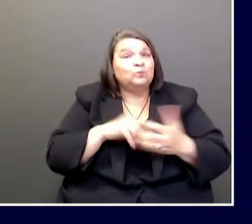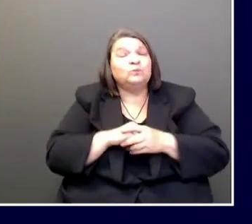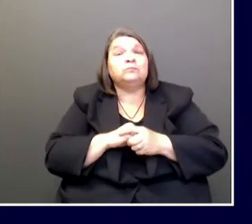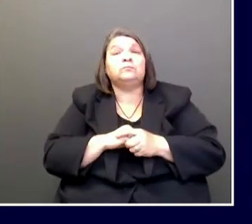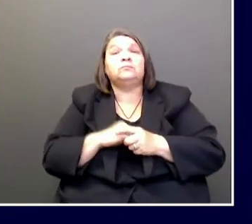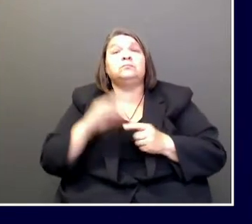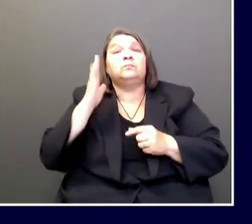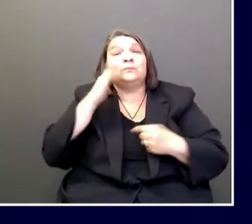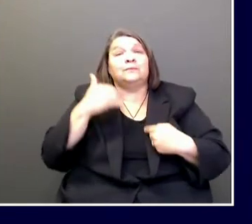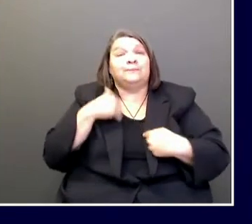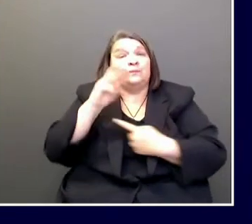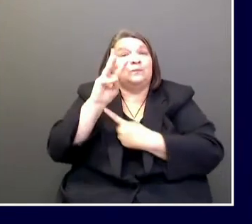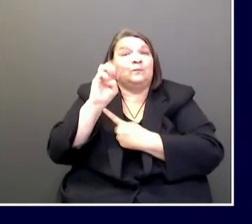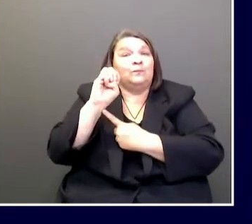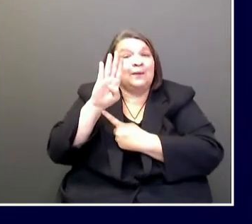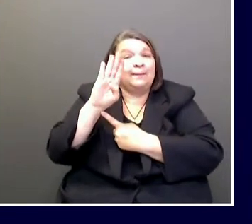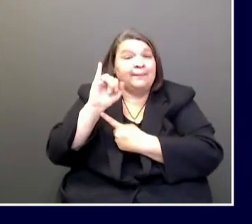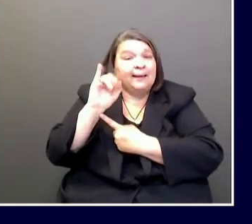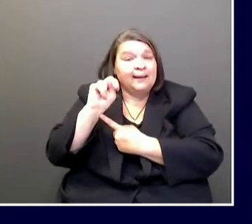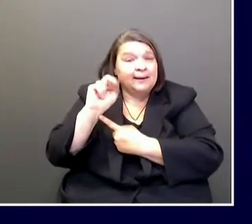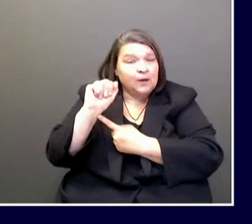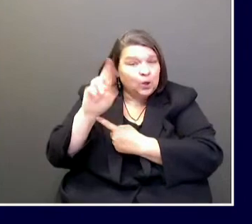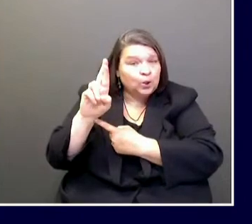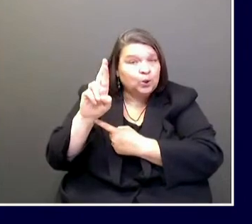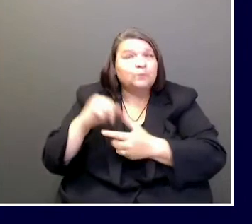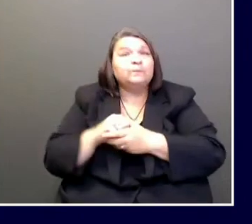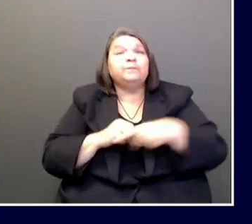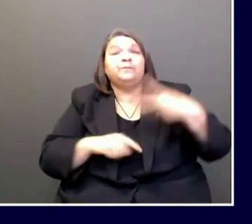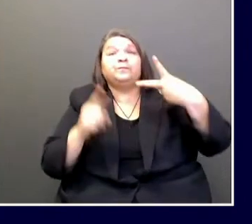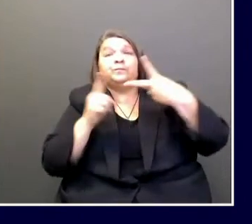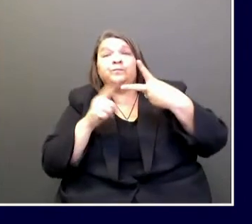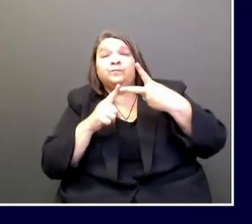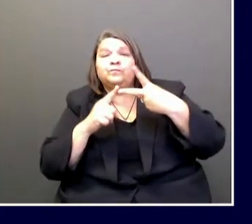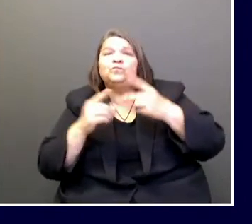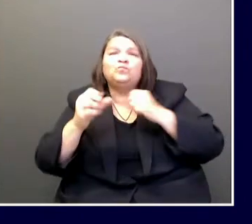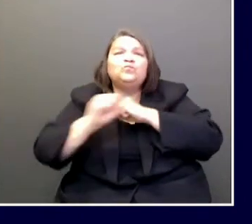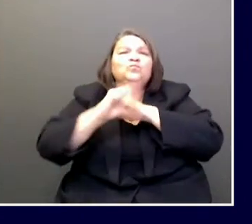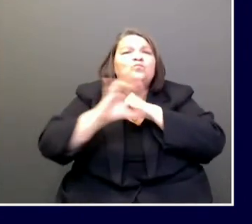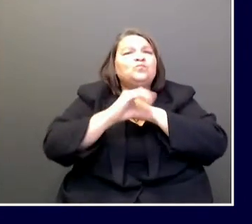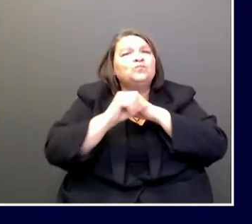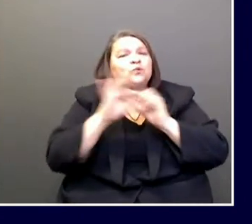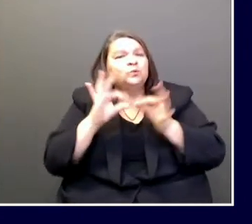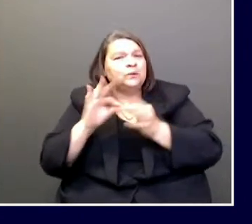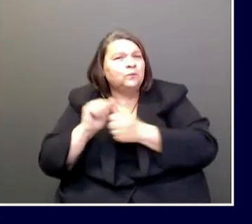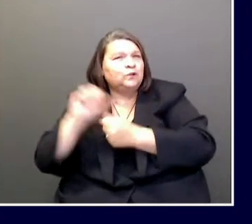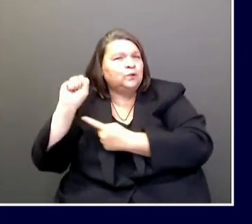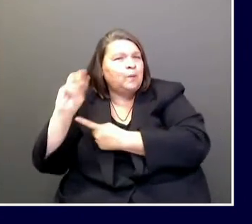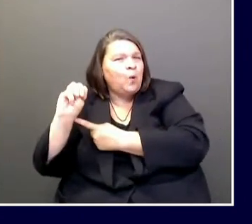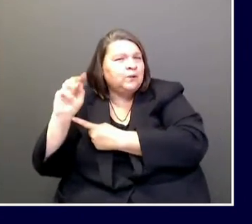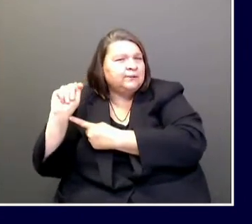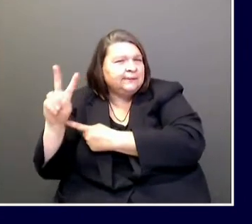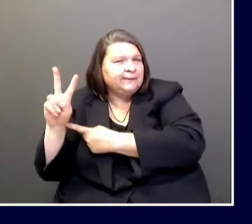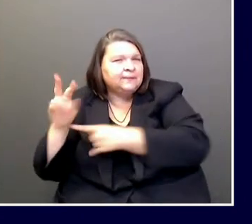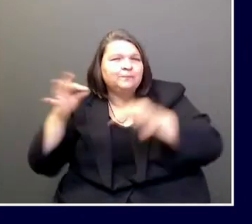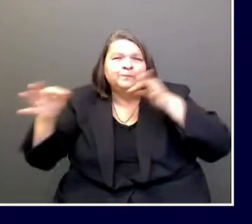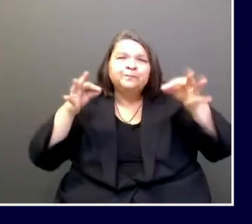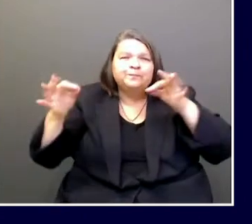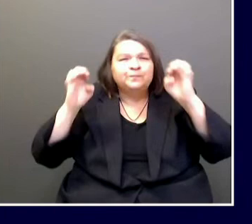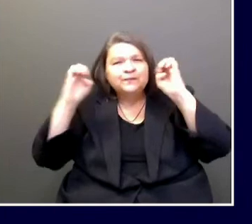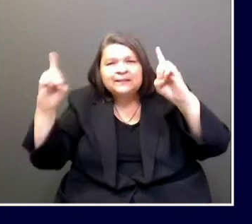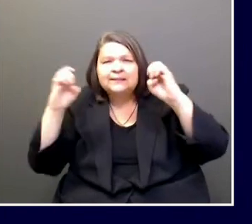education campaign via social media. And third, we'll be collecting and posting school vaccination